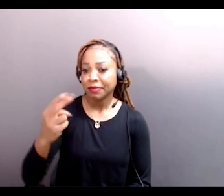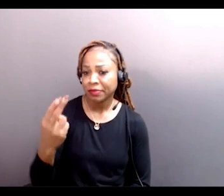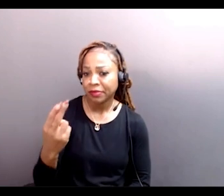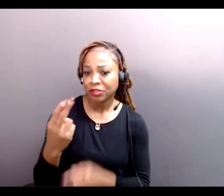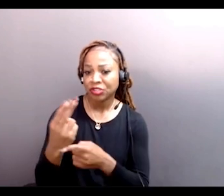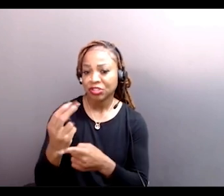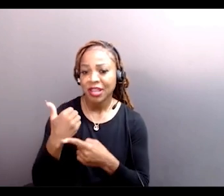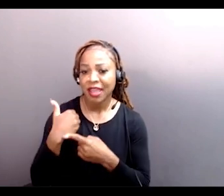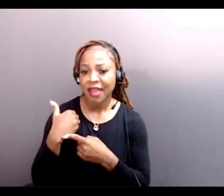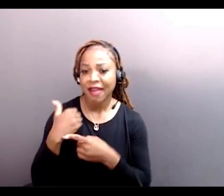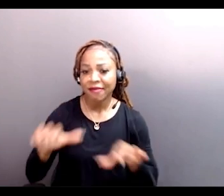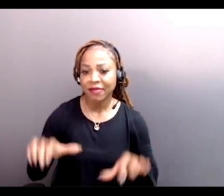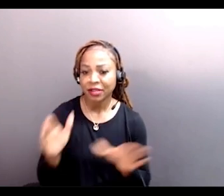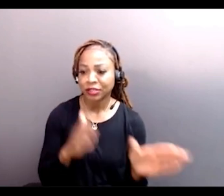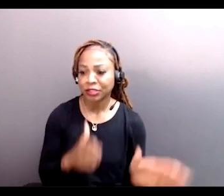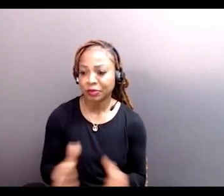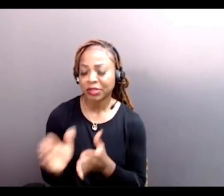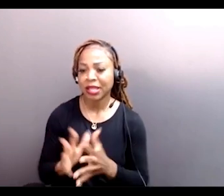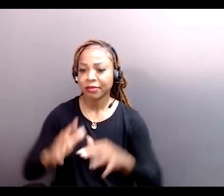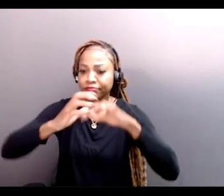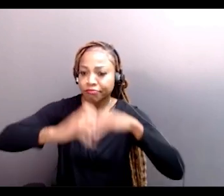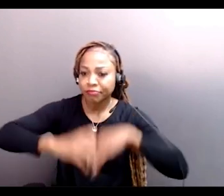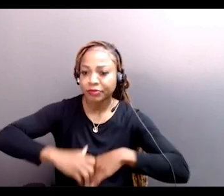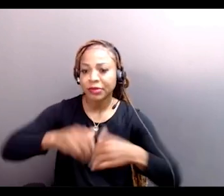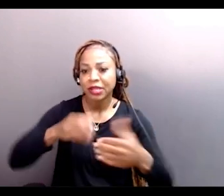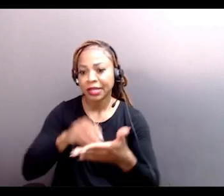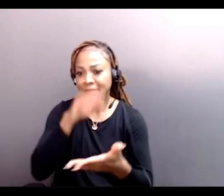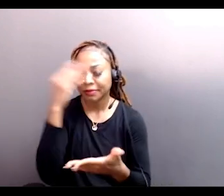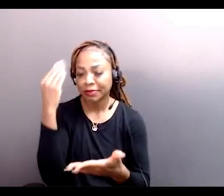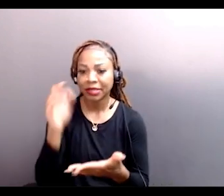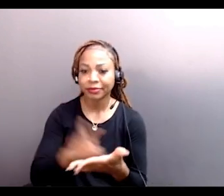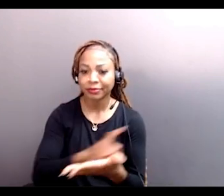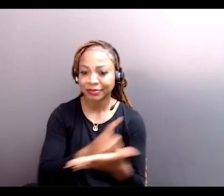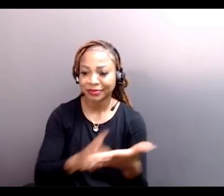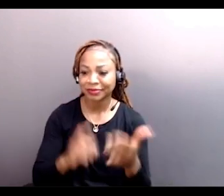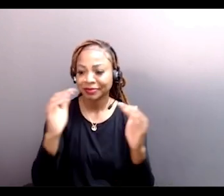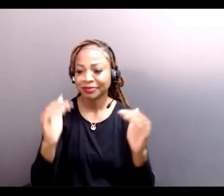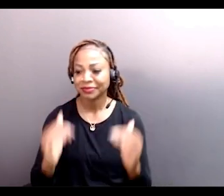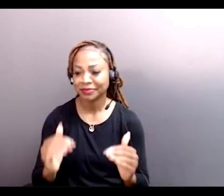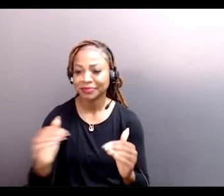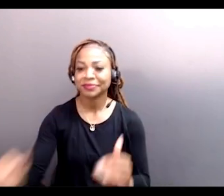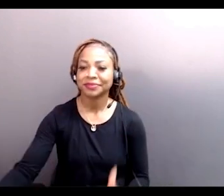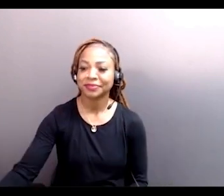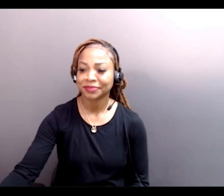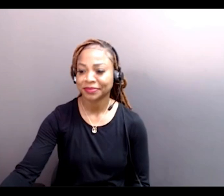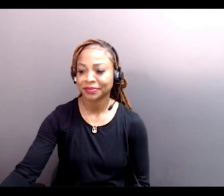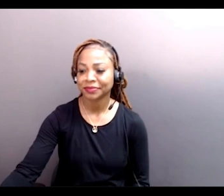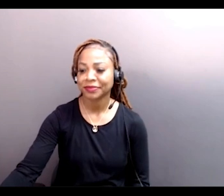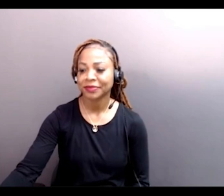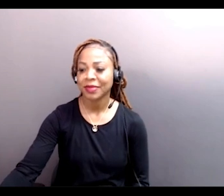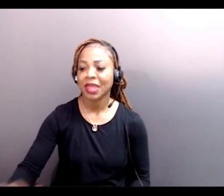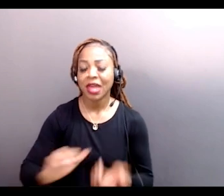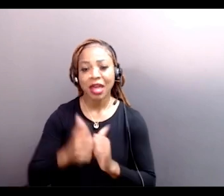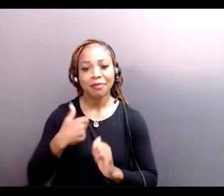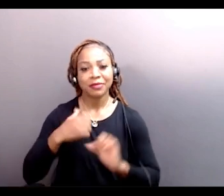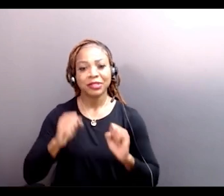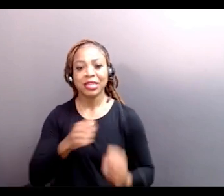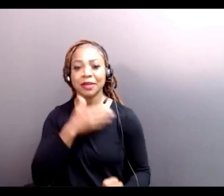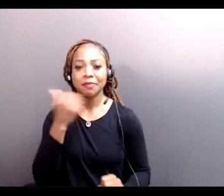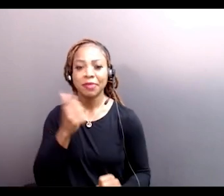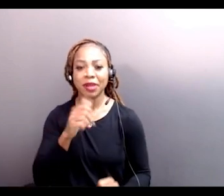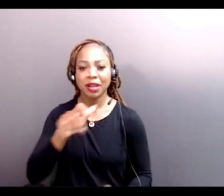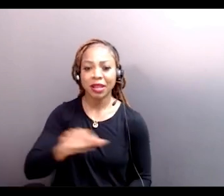for dismantling anti-Black racism. And the next slide, please. And then of course, this question, how can I be a better ally and